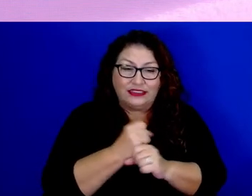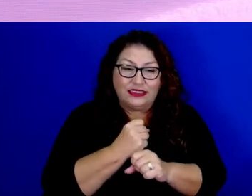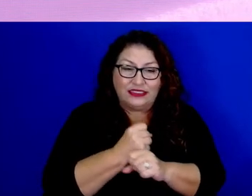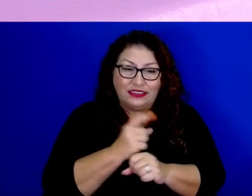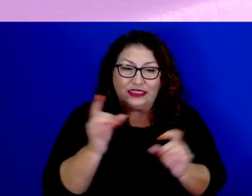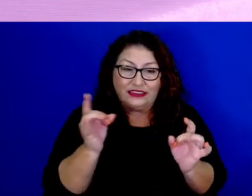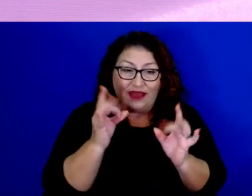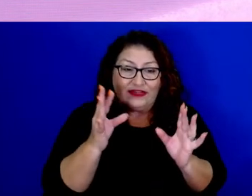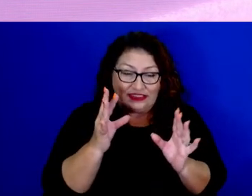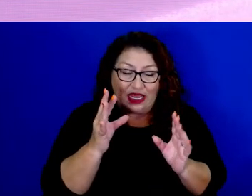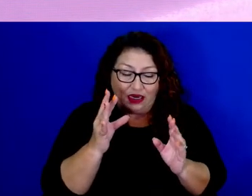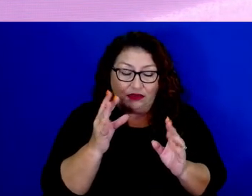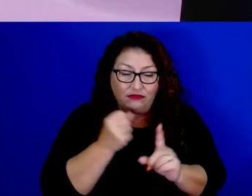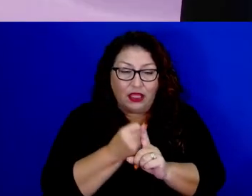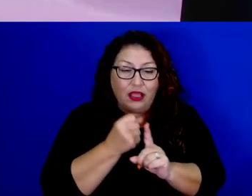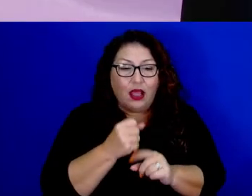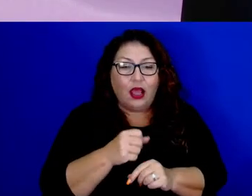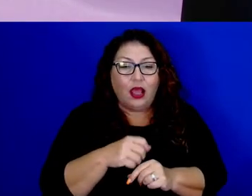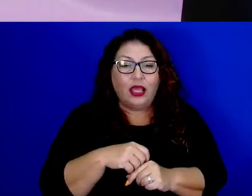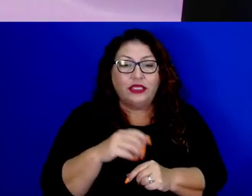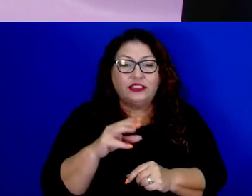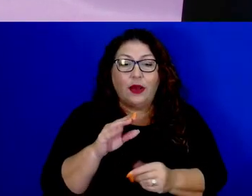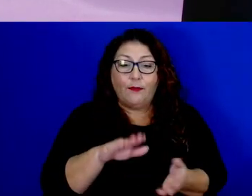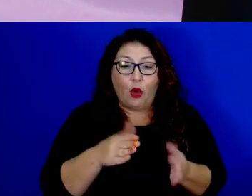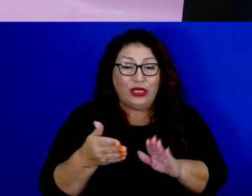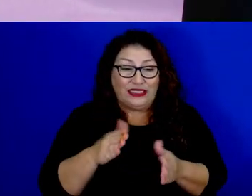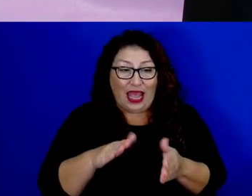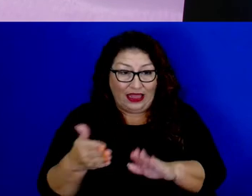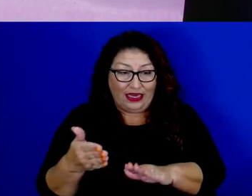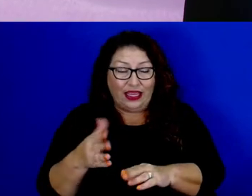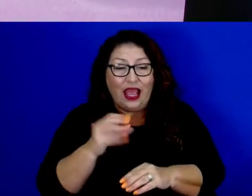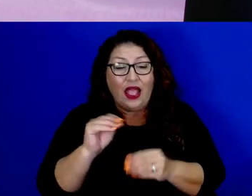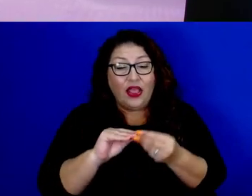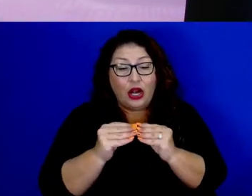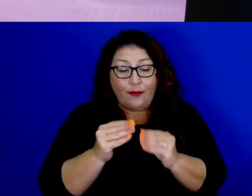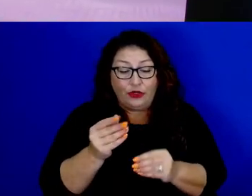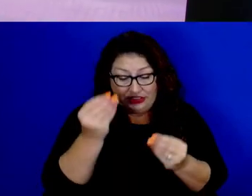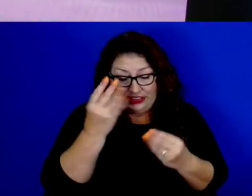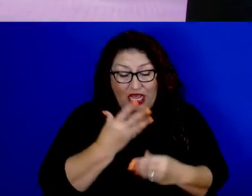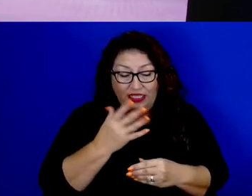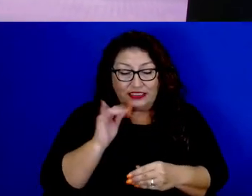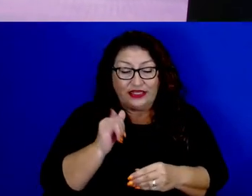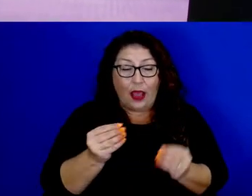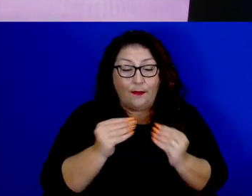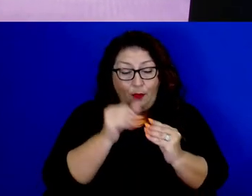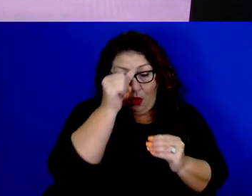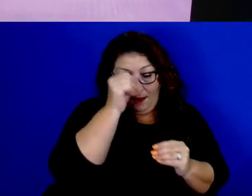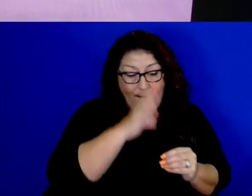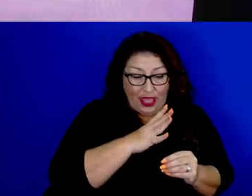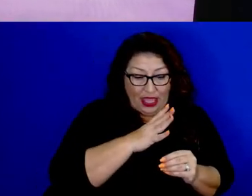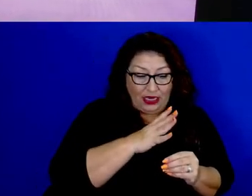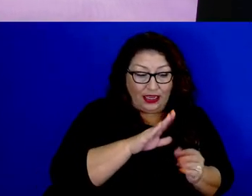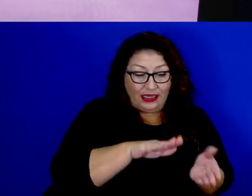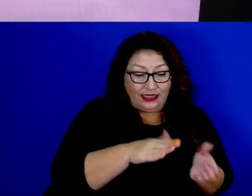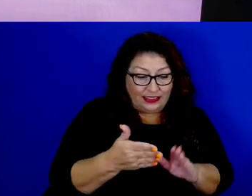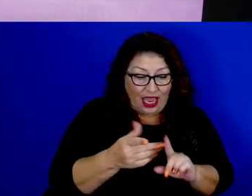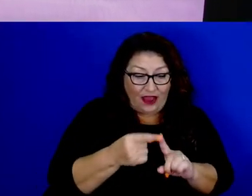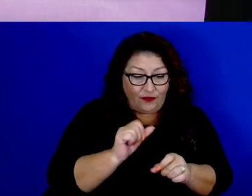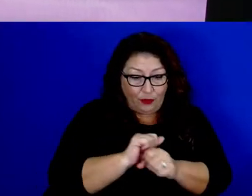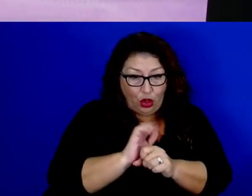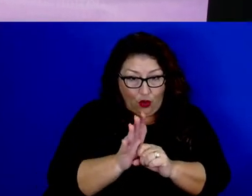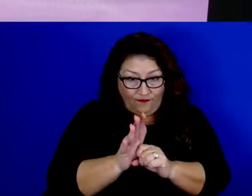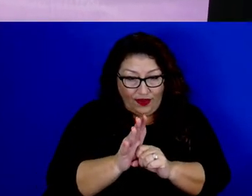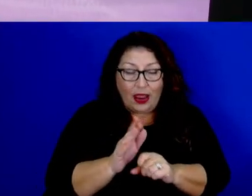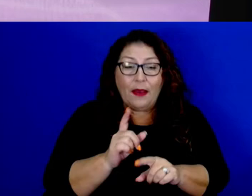is mortality. And the figures tell us that more men are likely to die from COVID. But this is the tip of